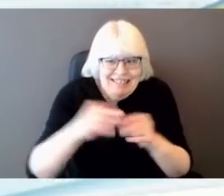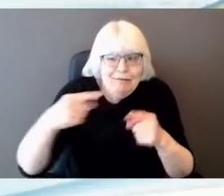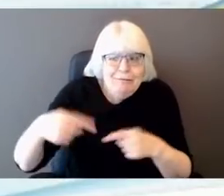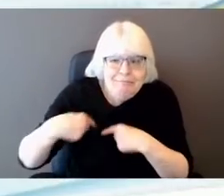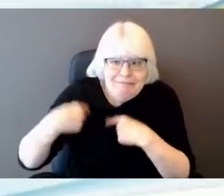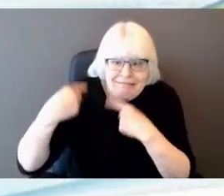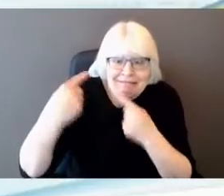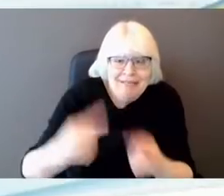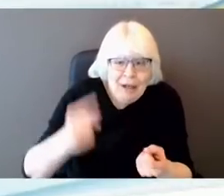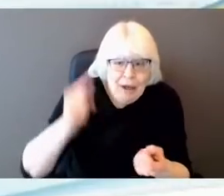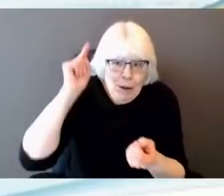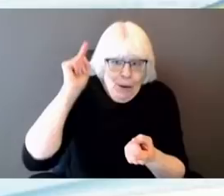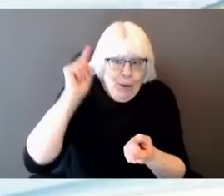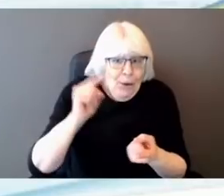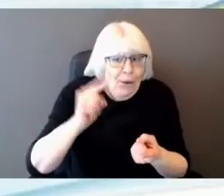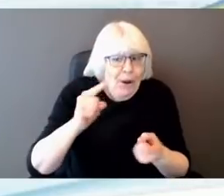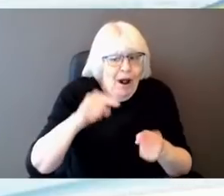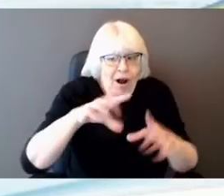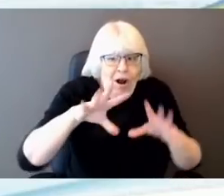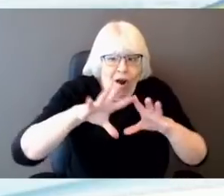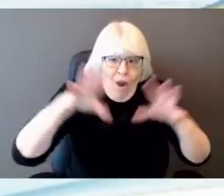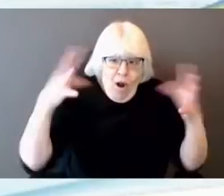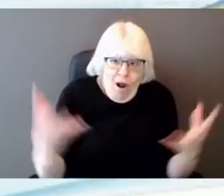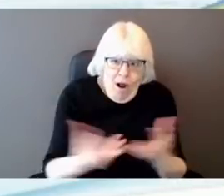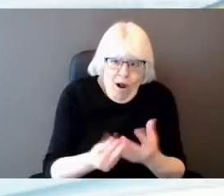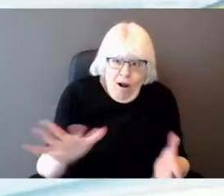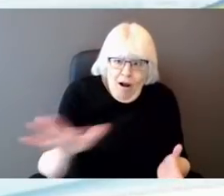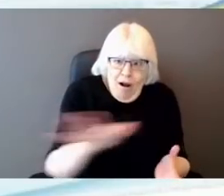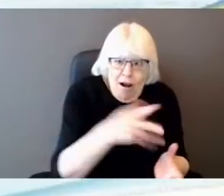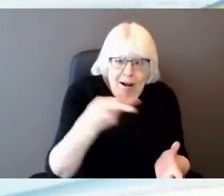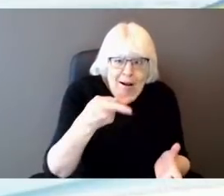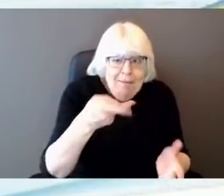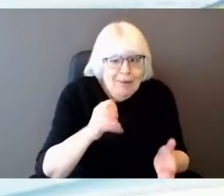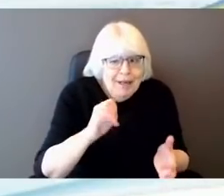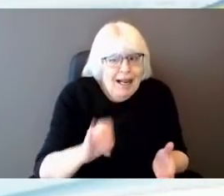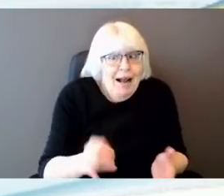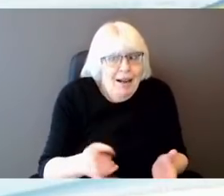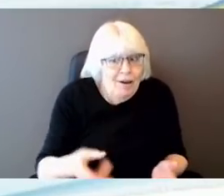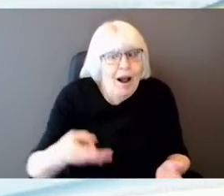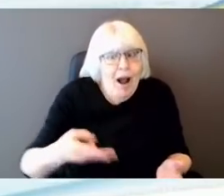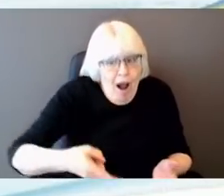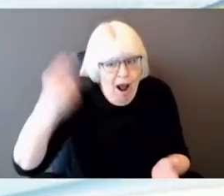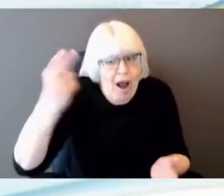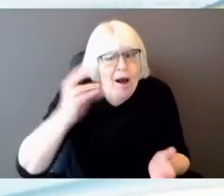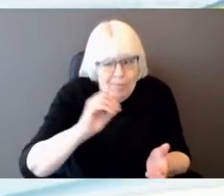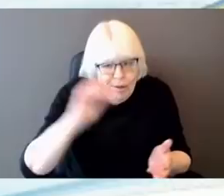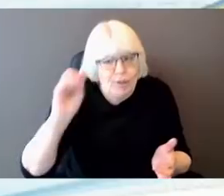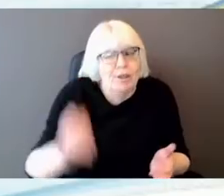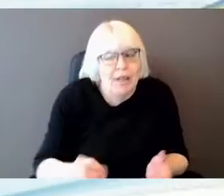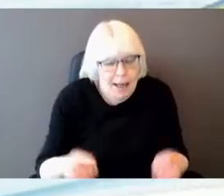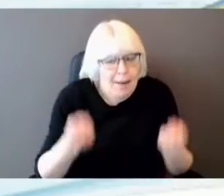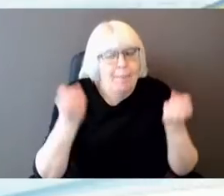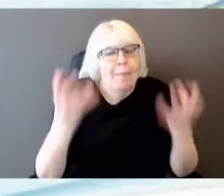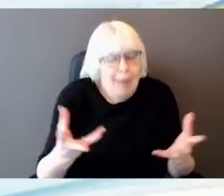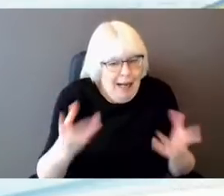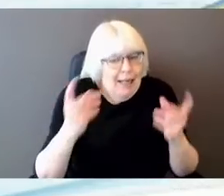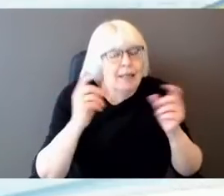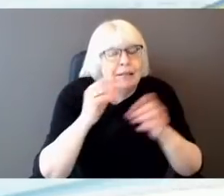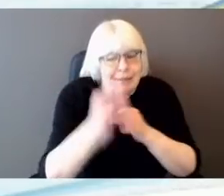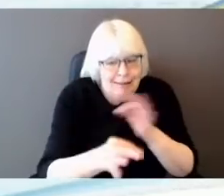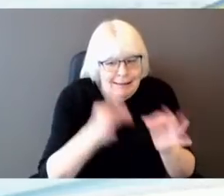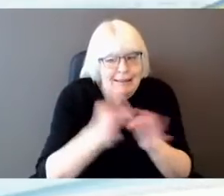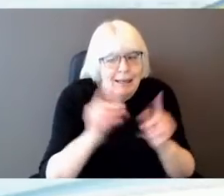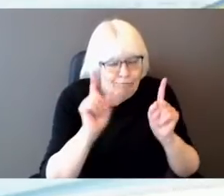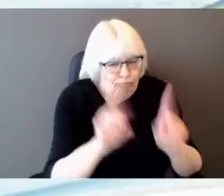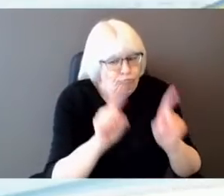remains very high and is above the national average. You can also see using the black line that we have an increase in our